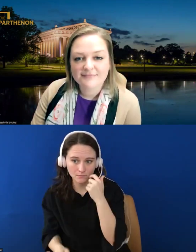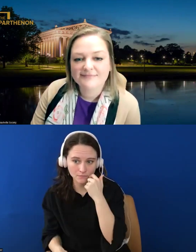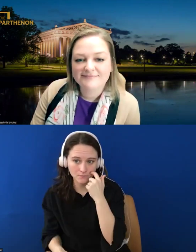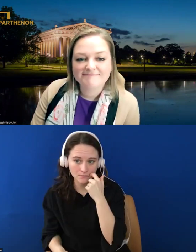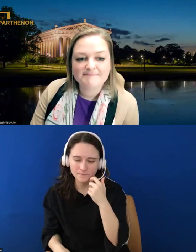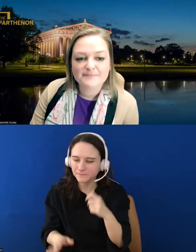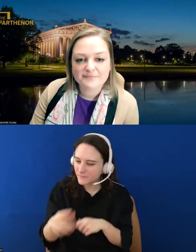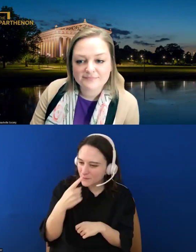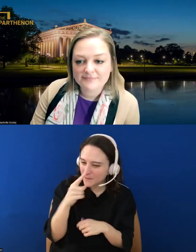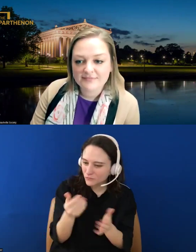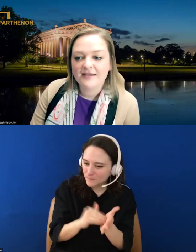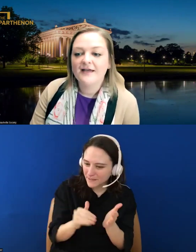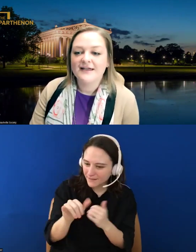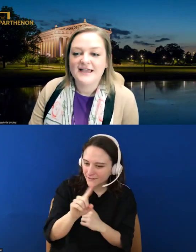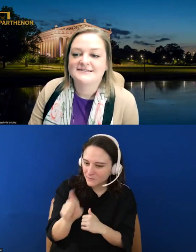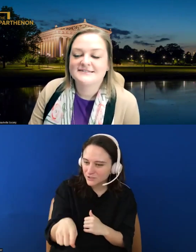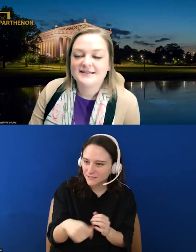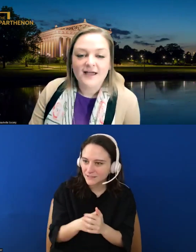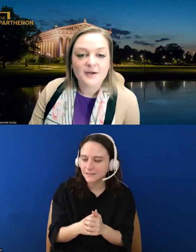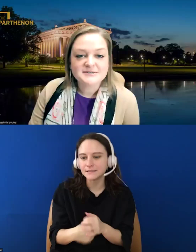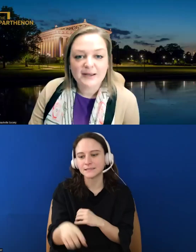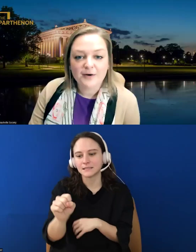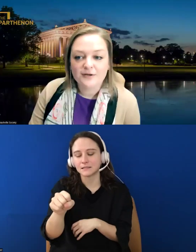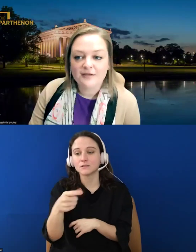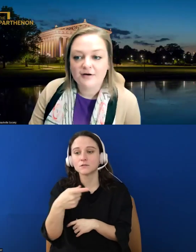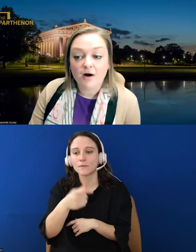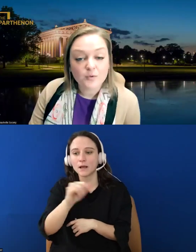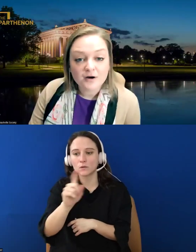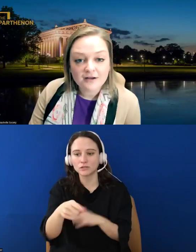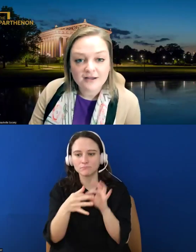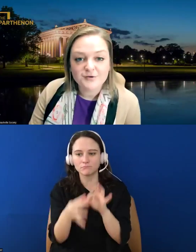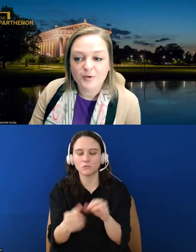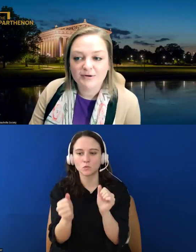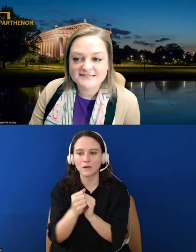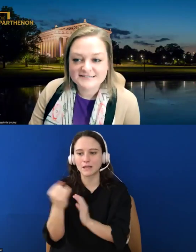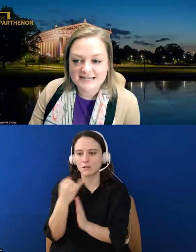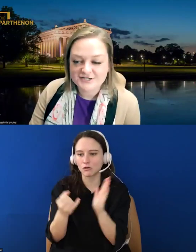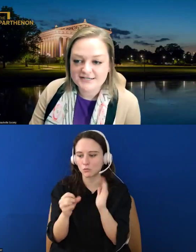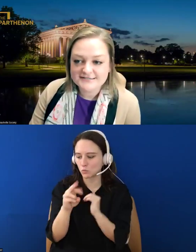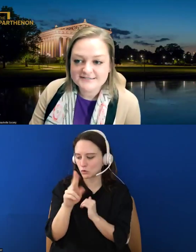Could you repeat that question again, please? Yes, it was about the artwork in your